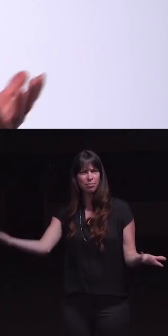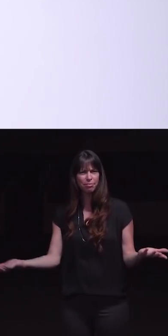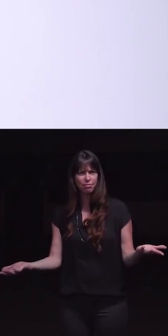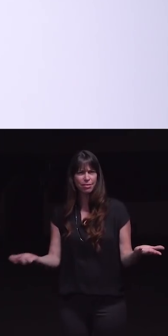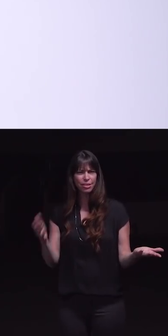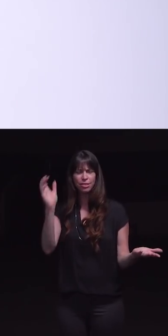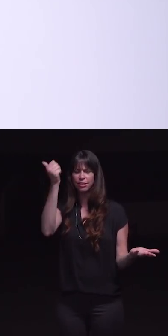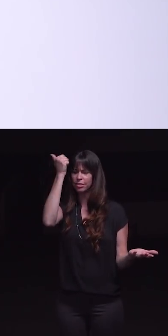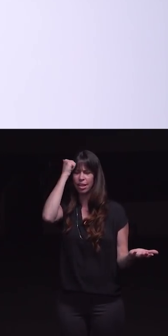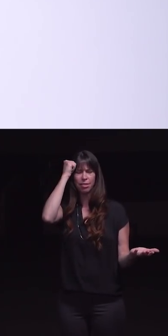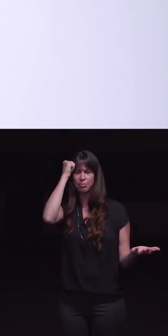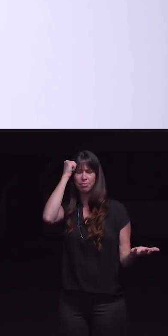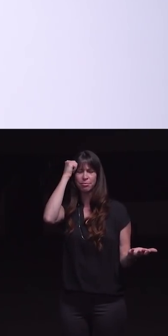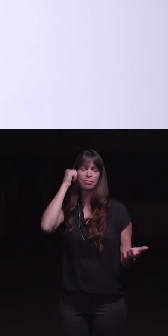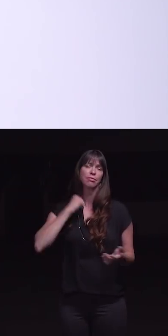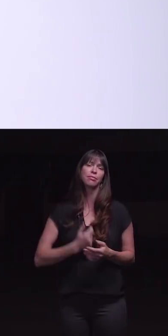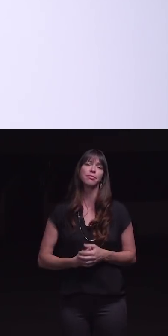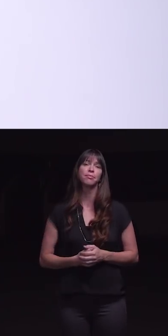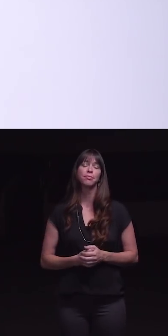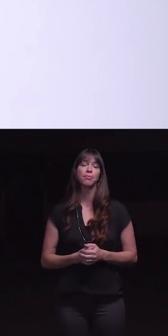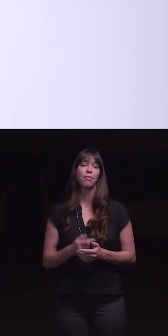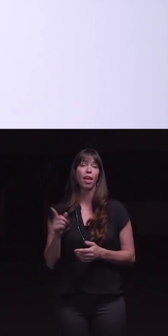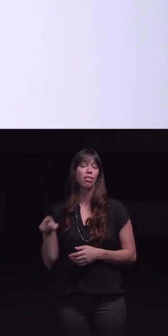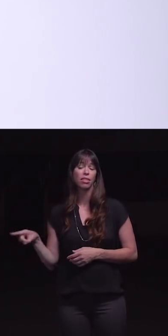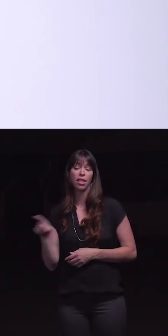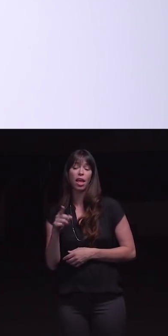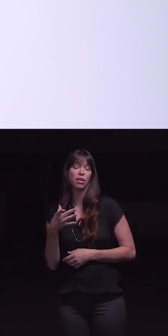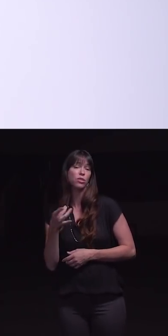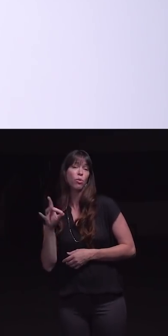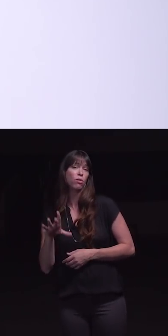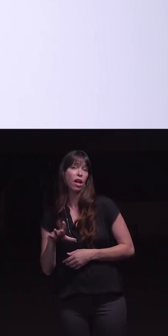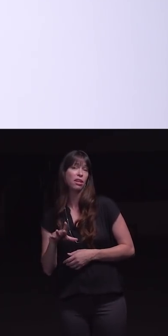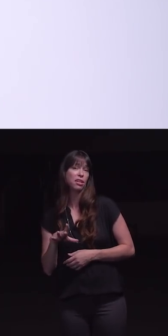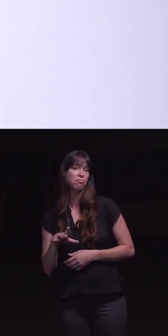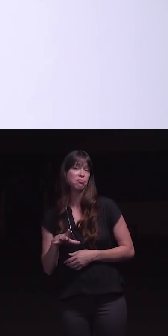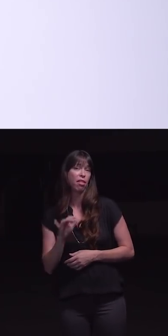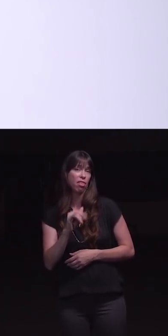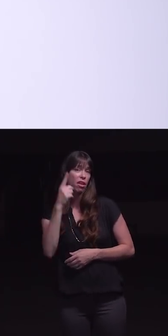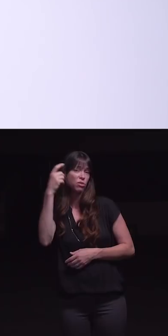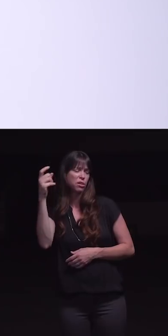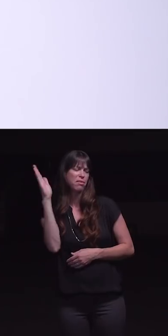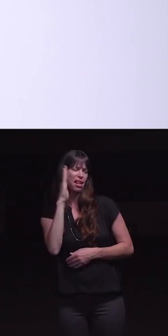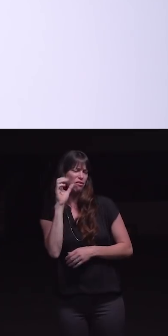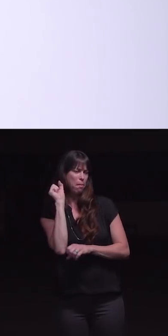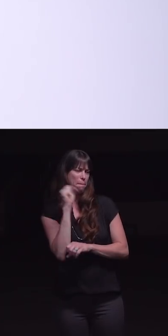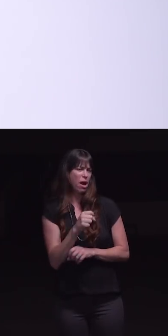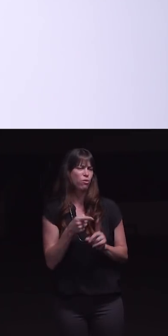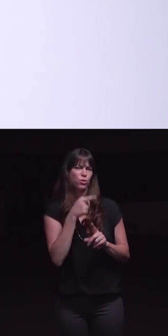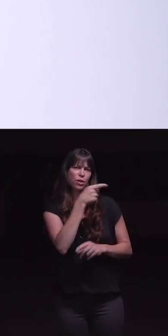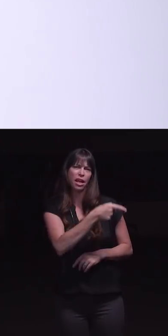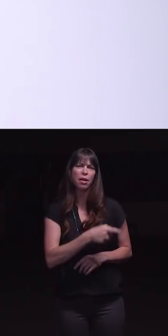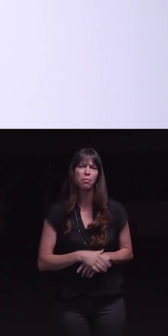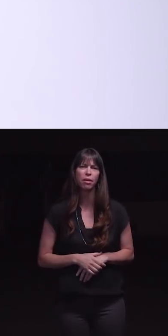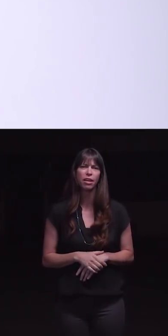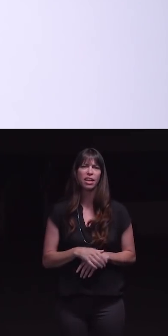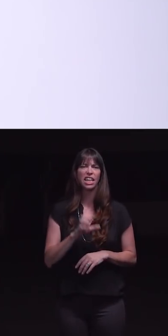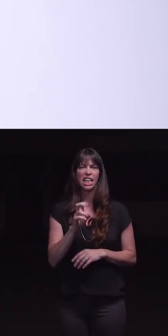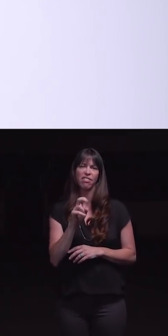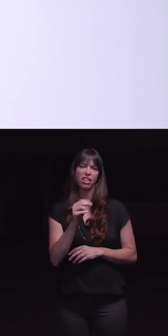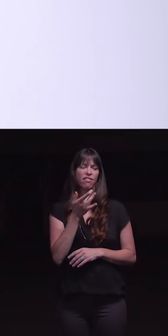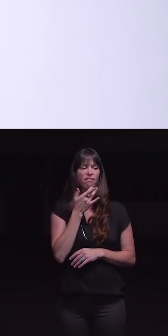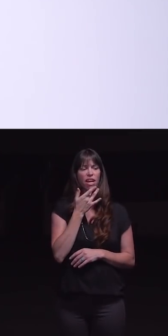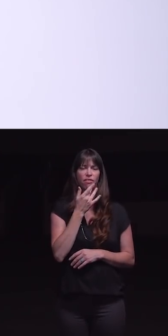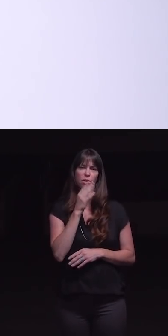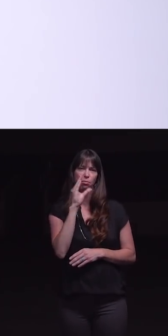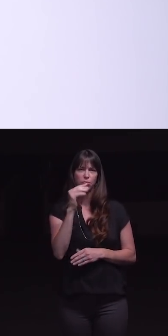gonna go over about as well as a hot dog at Hanukkah. They don't think they will ever bow to their baby brother, even if he is mom and